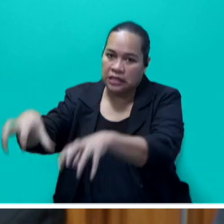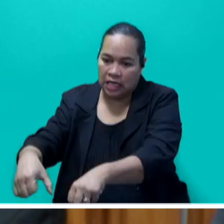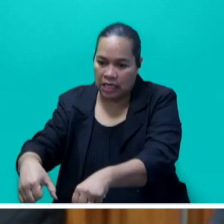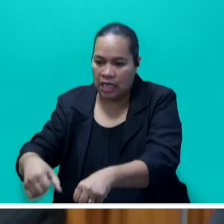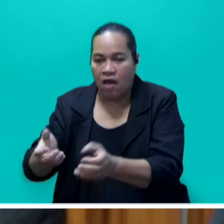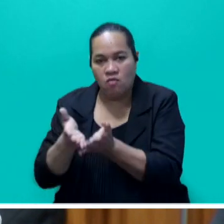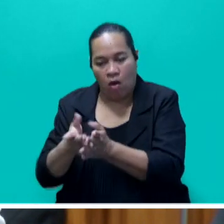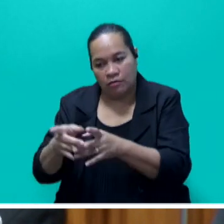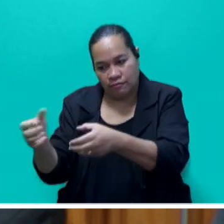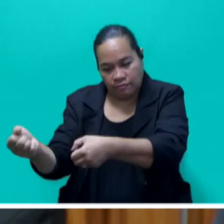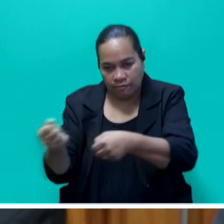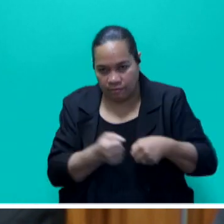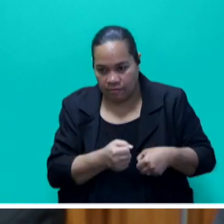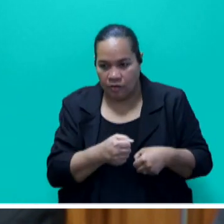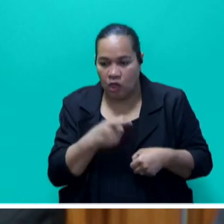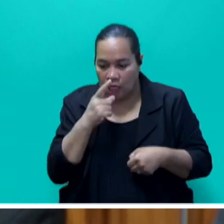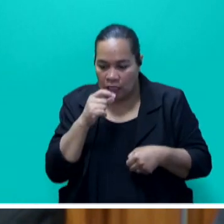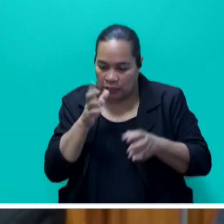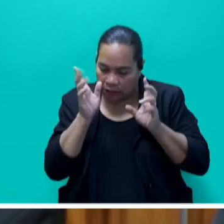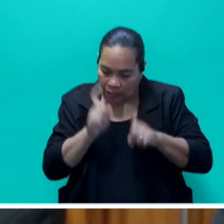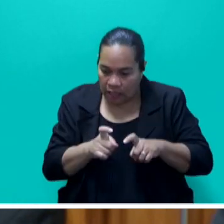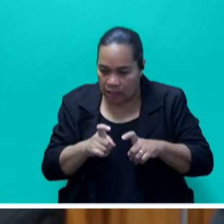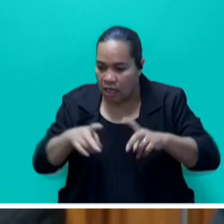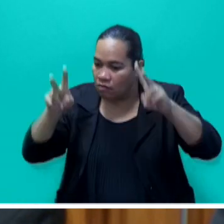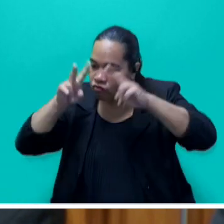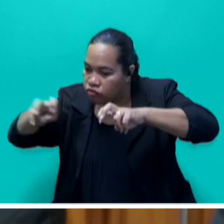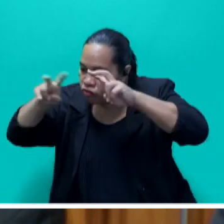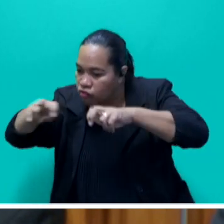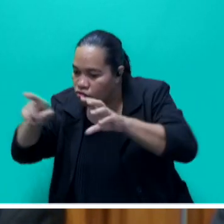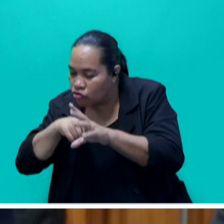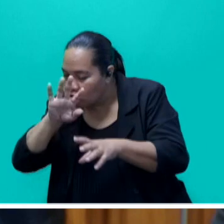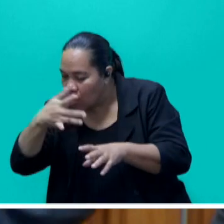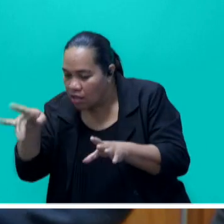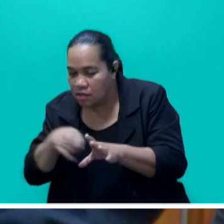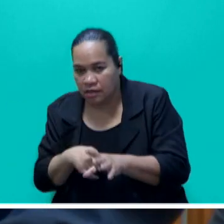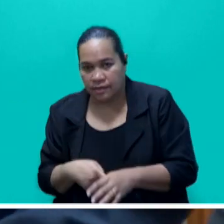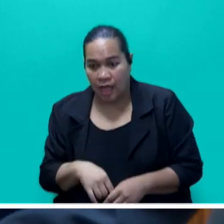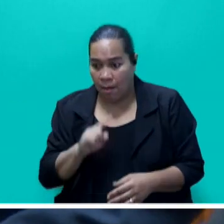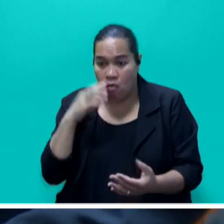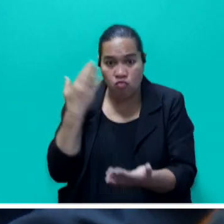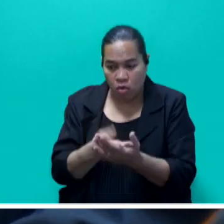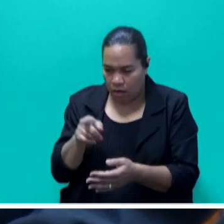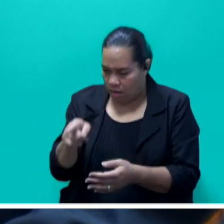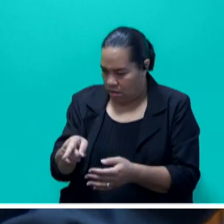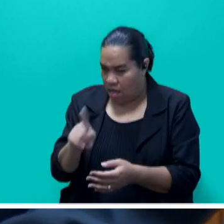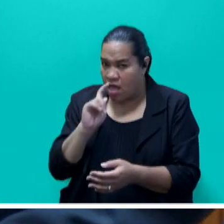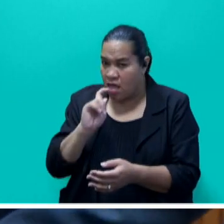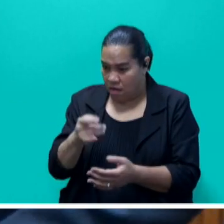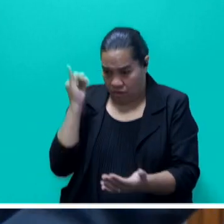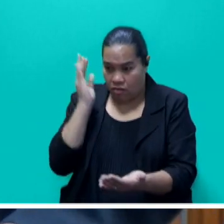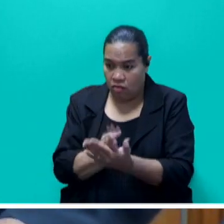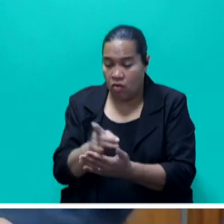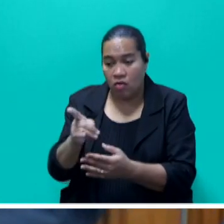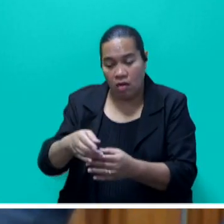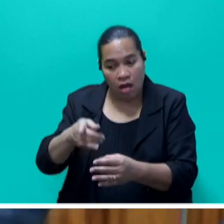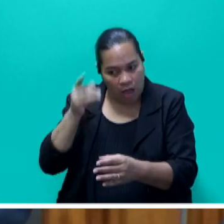vessel and fish on board while investigations are conducted. On the basis of proving that an offence is being committed, the vessels are either